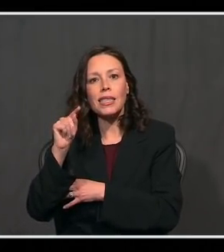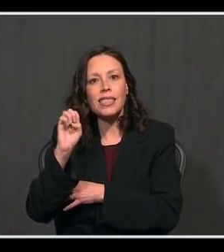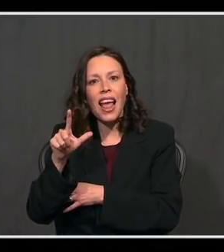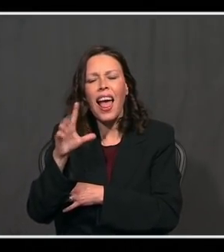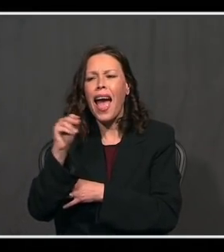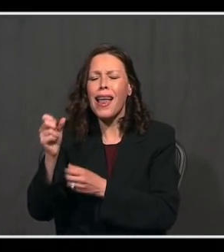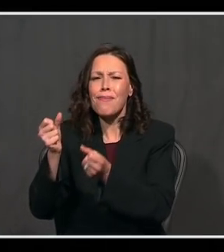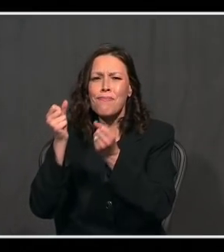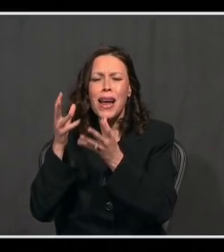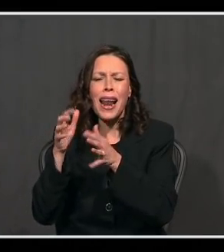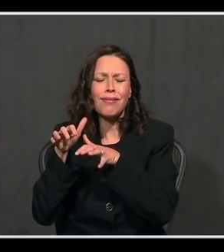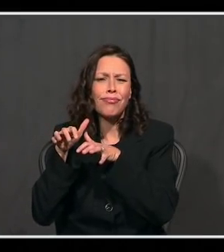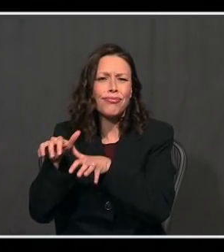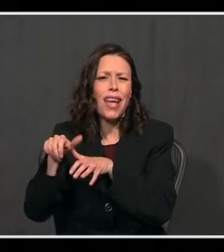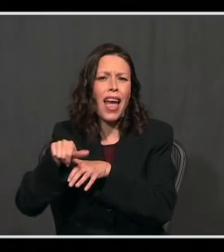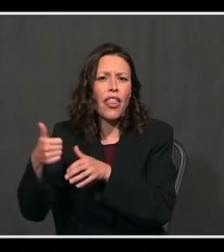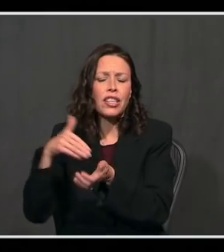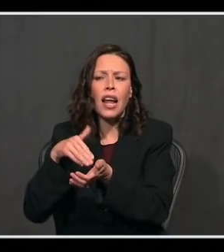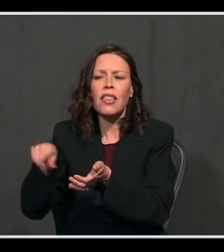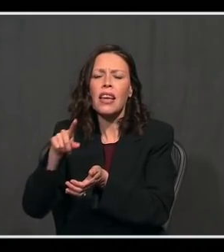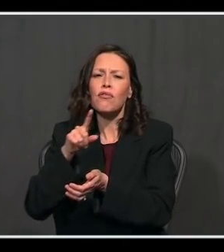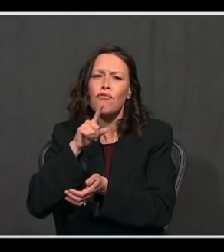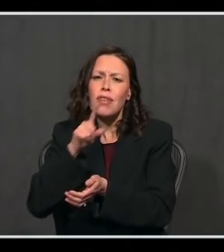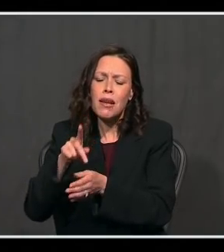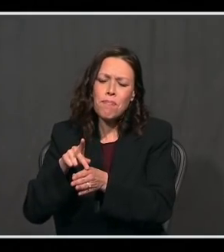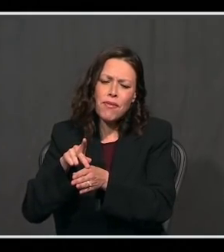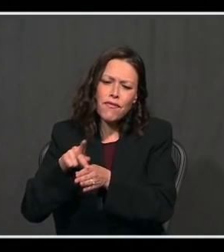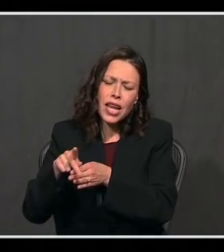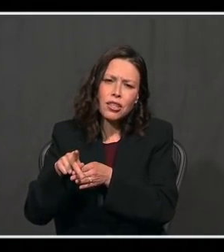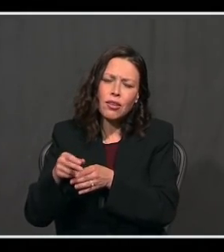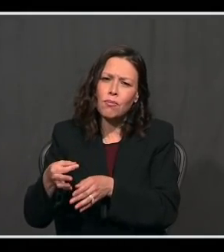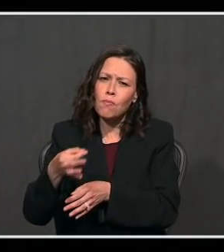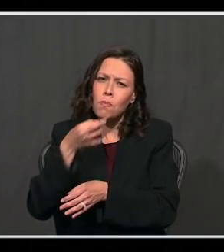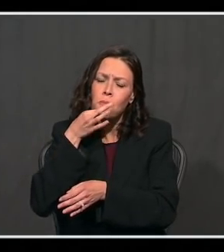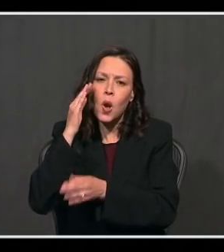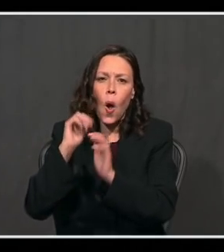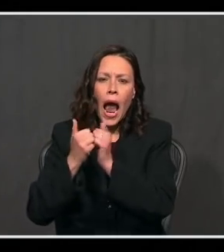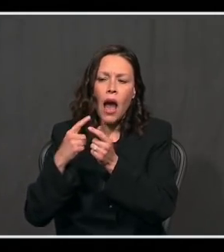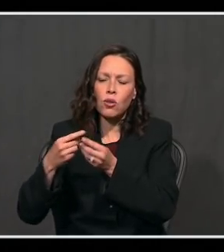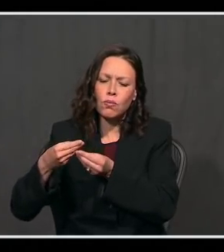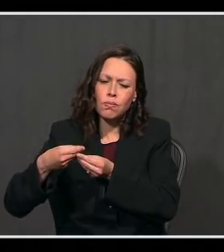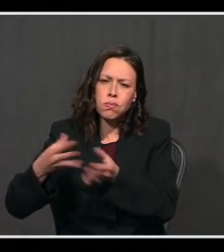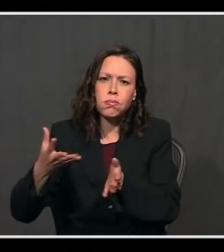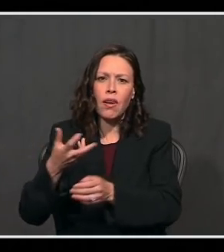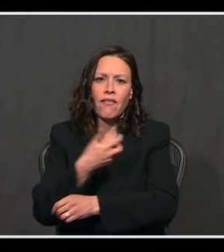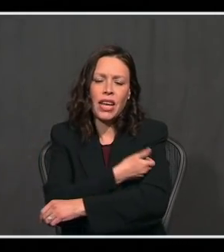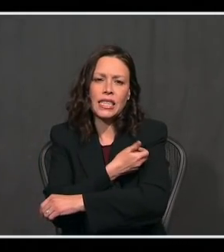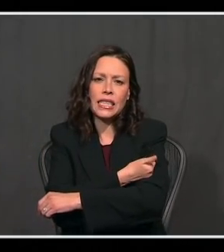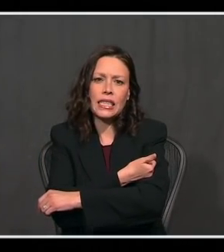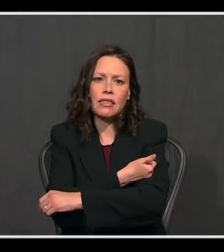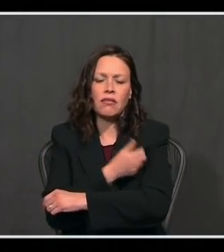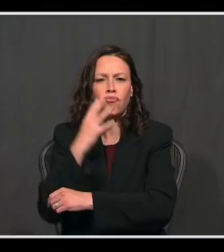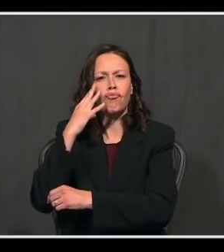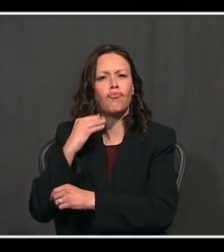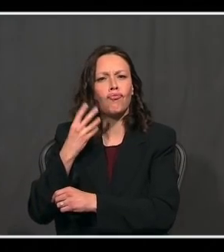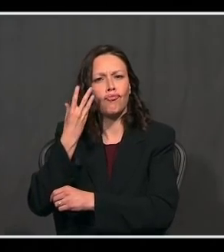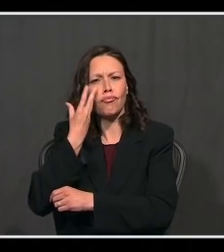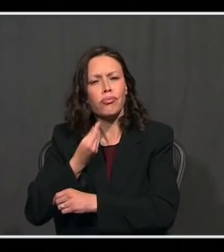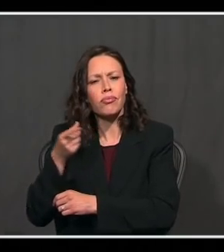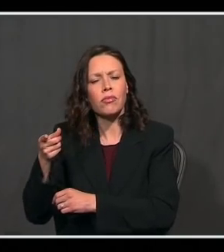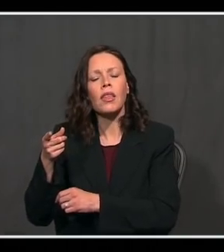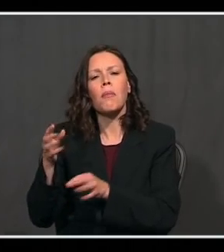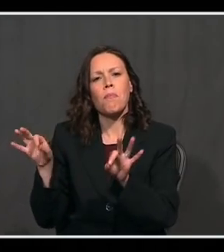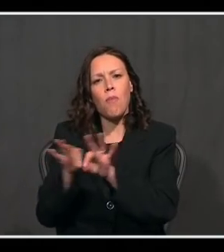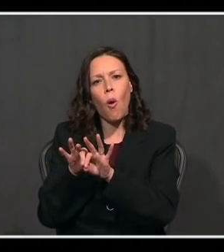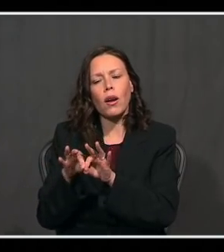of others that are true professionals in how to manage and distribute this vaccine. Very, very important to